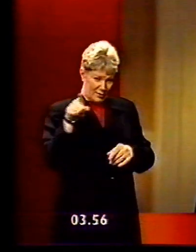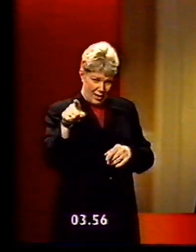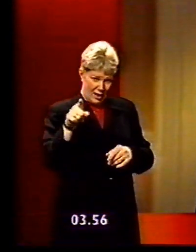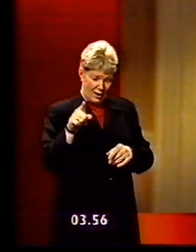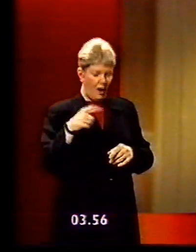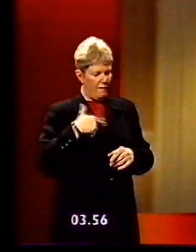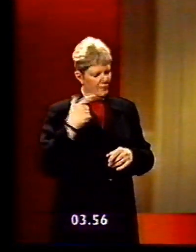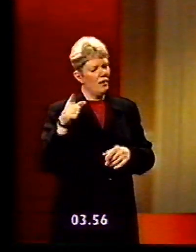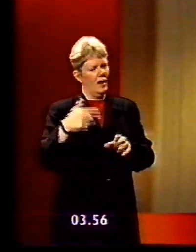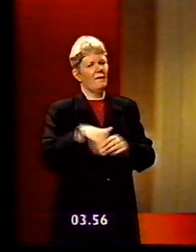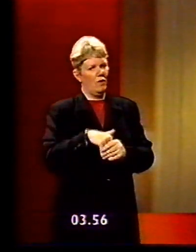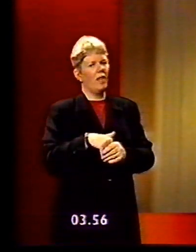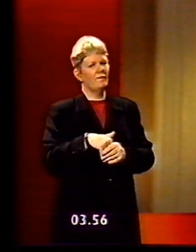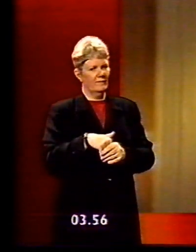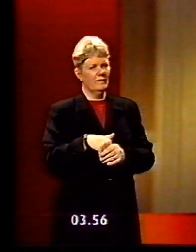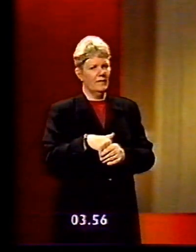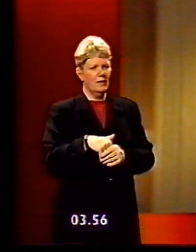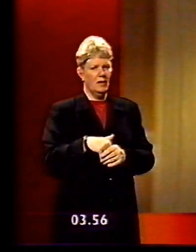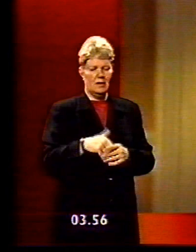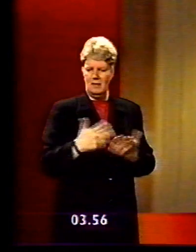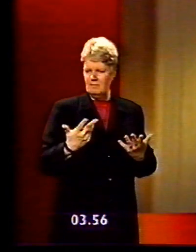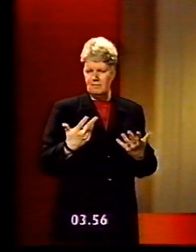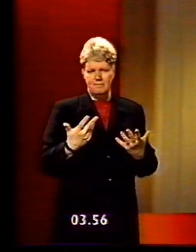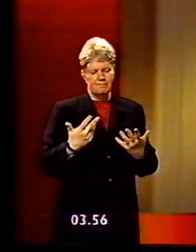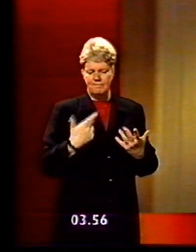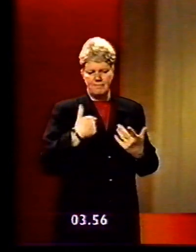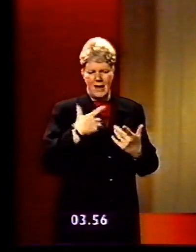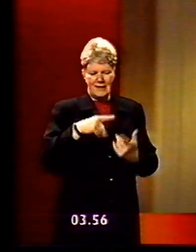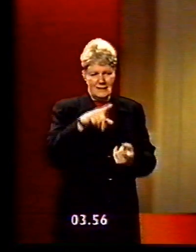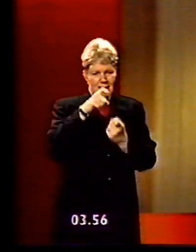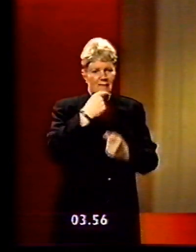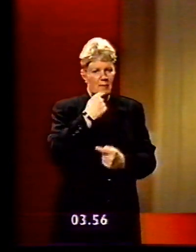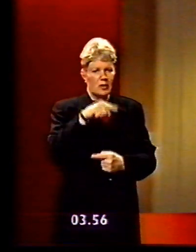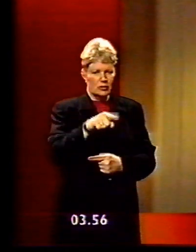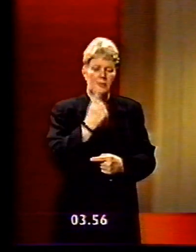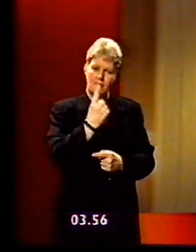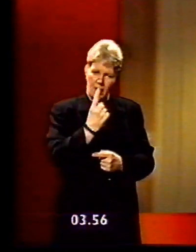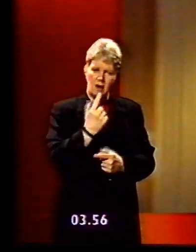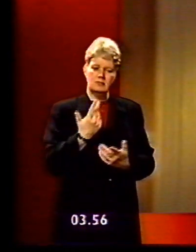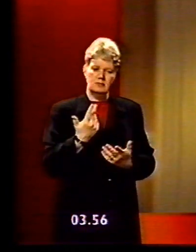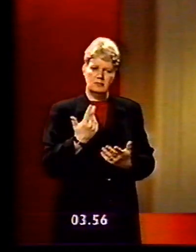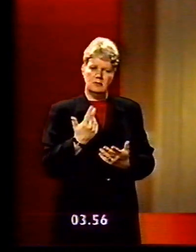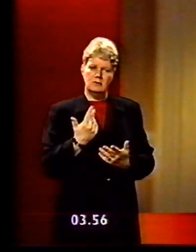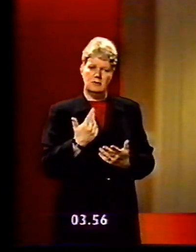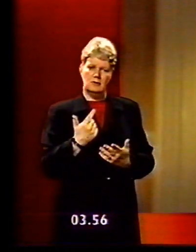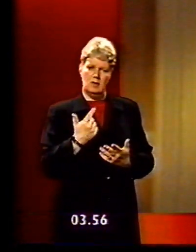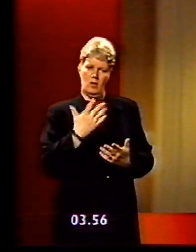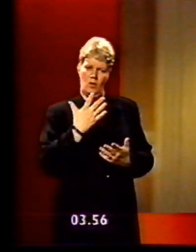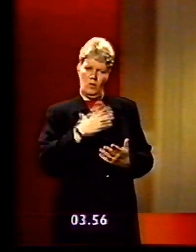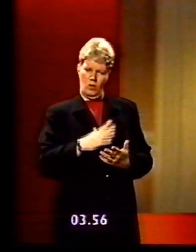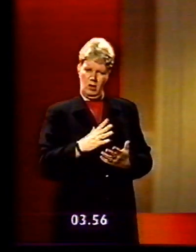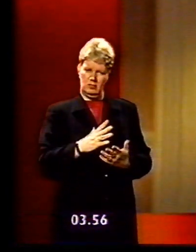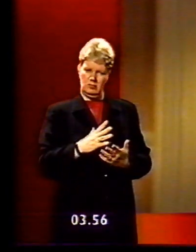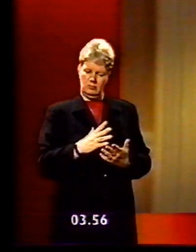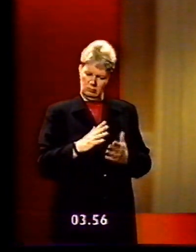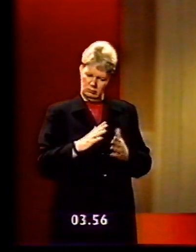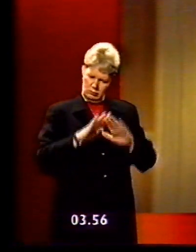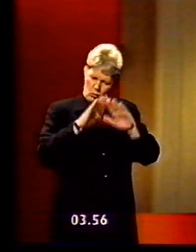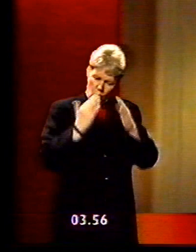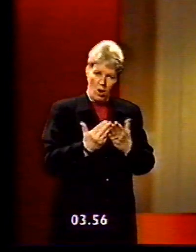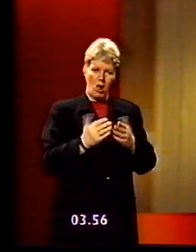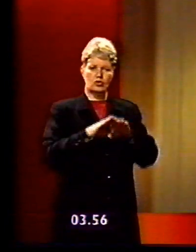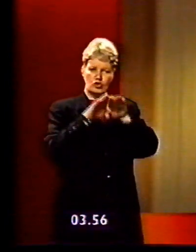think they did. I don't know how to get at this information yet. But I think that the whole concept of universal justice is